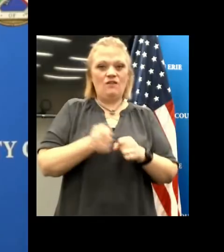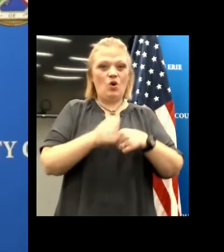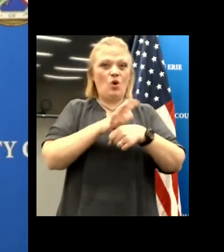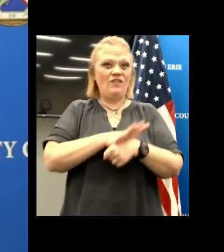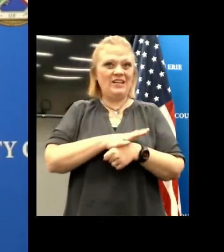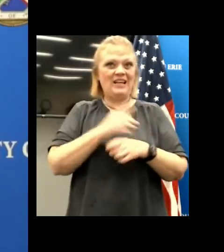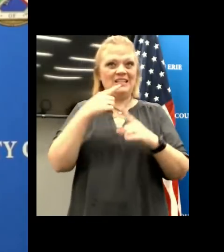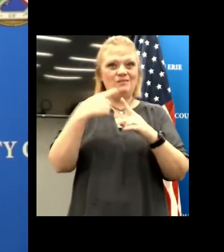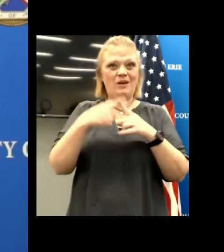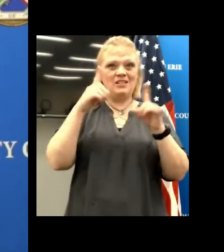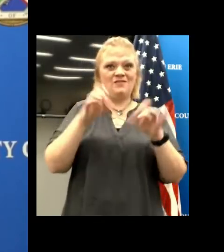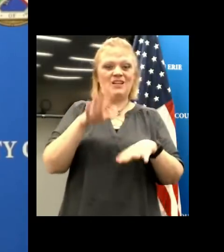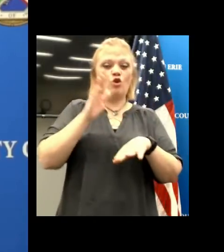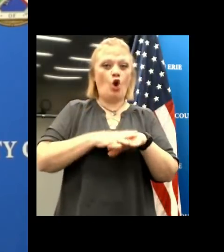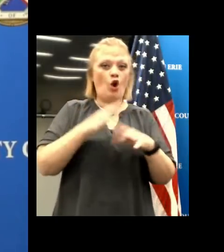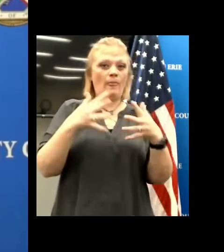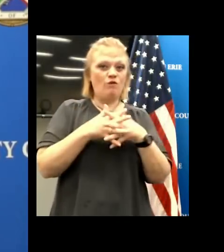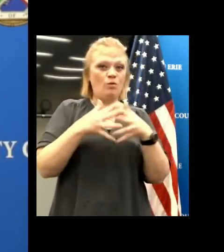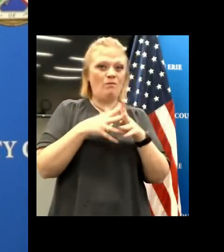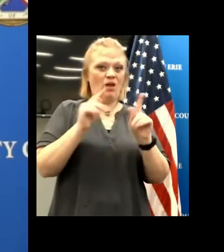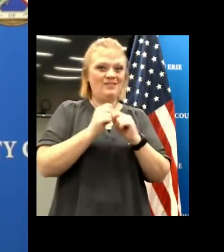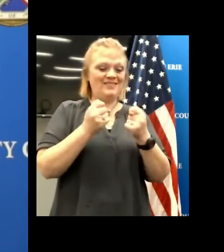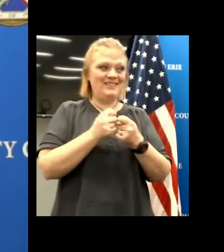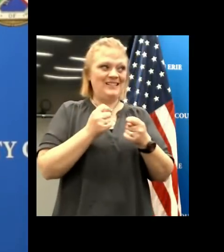COVID-19 positive tests on the football team at this time.